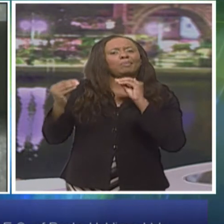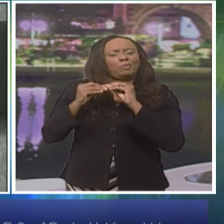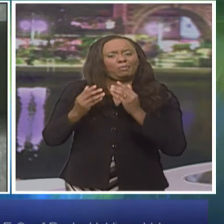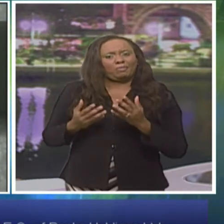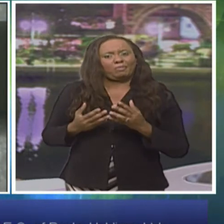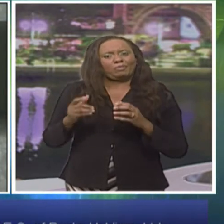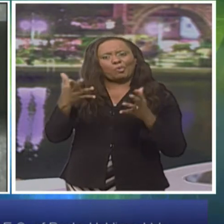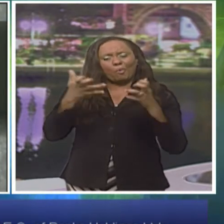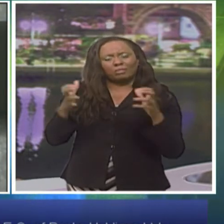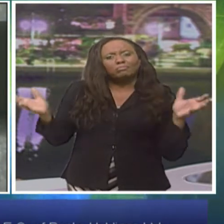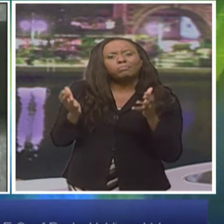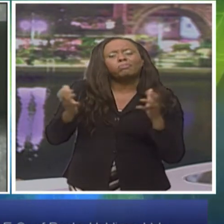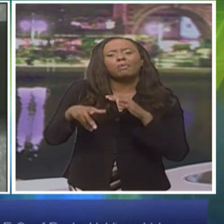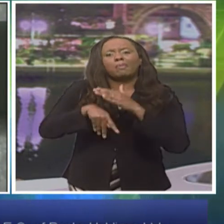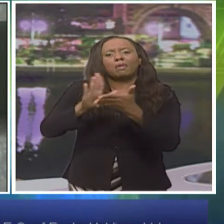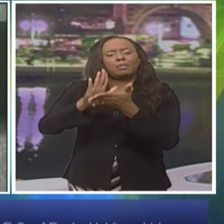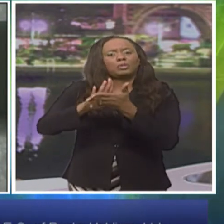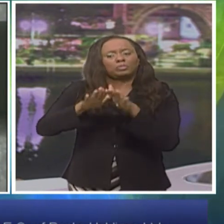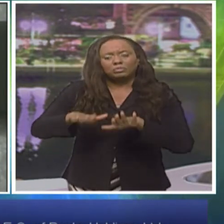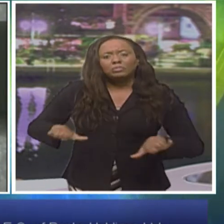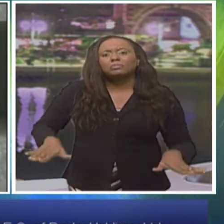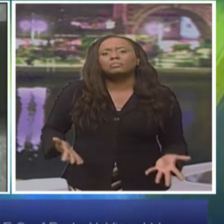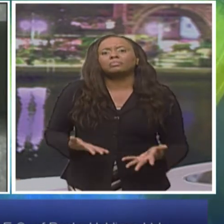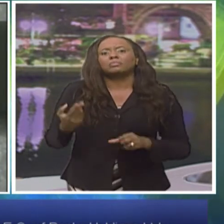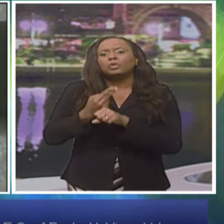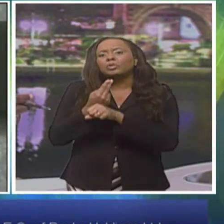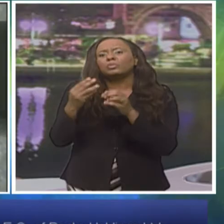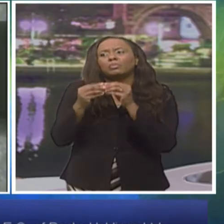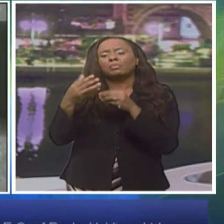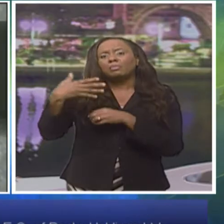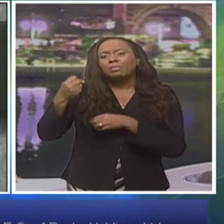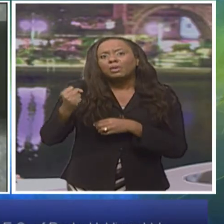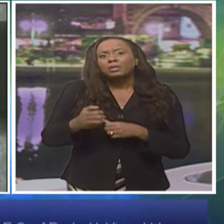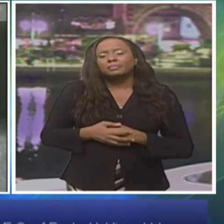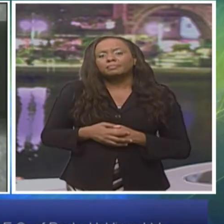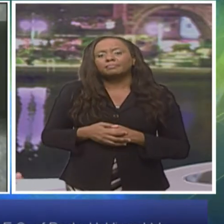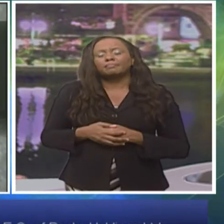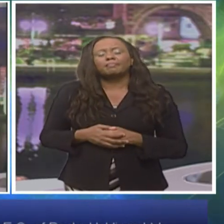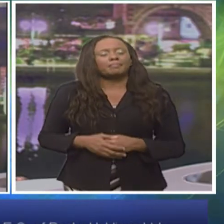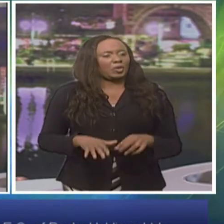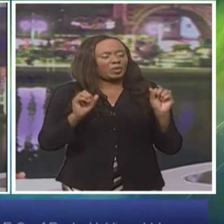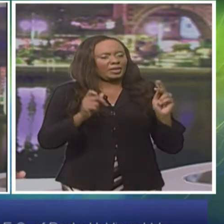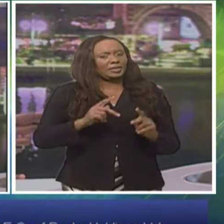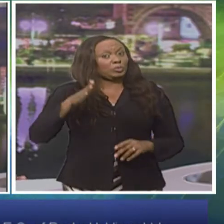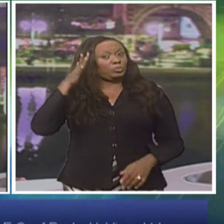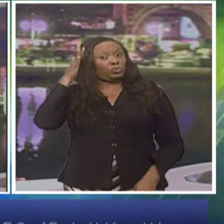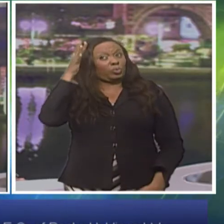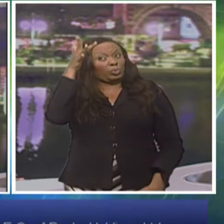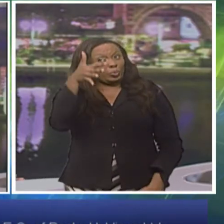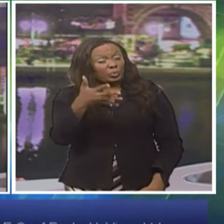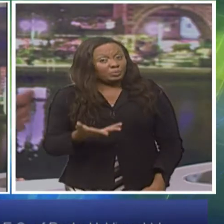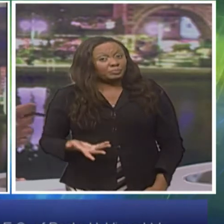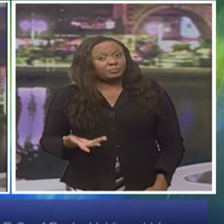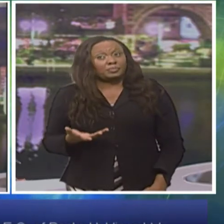is a push for the school meals to use more milk. Okay, and looking ahead now, what else do you think can be done to help the local